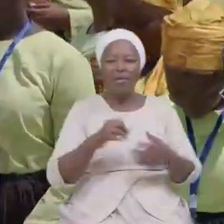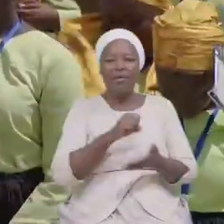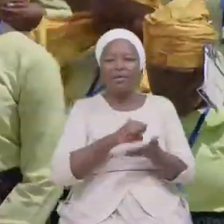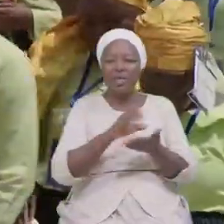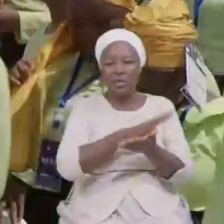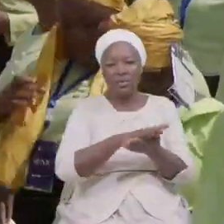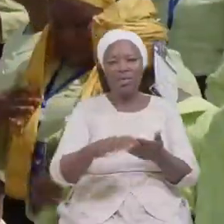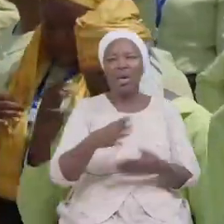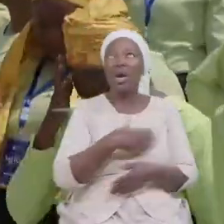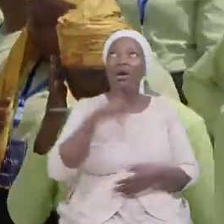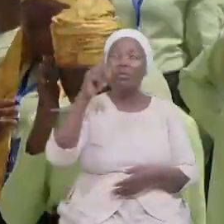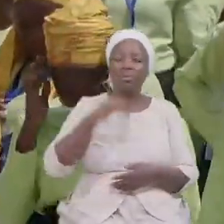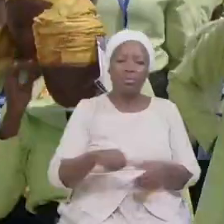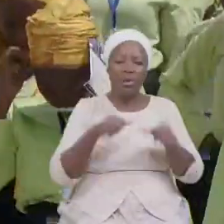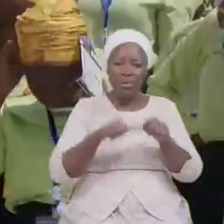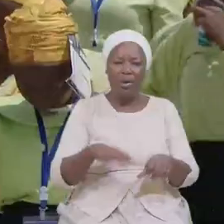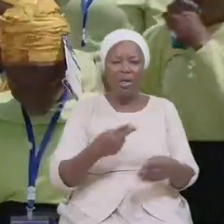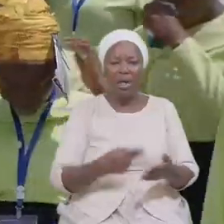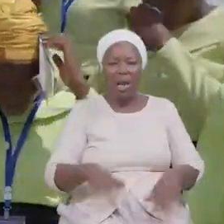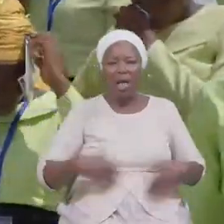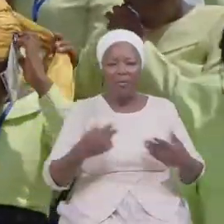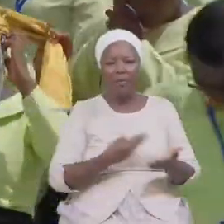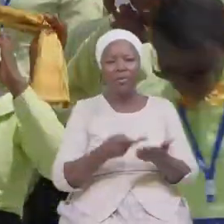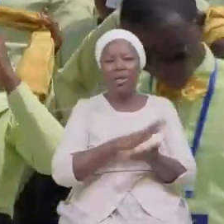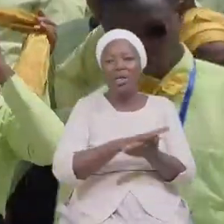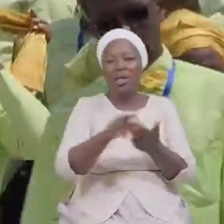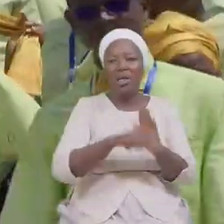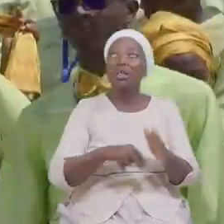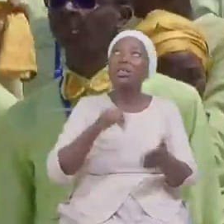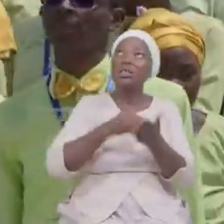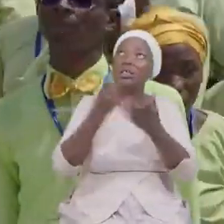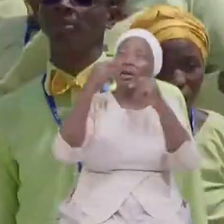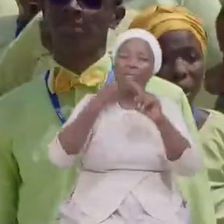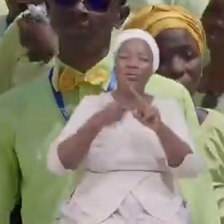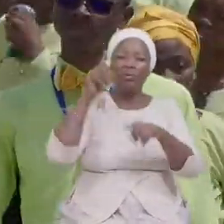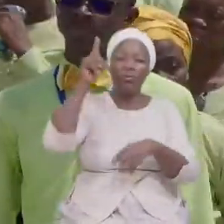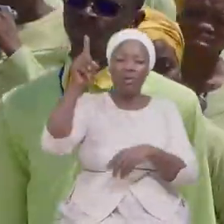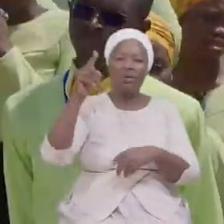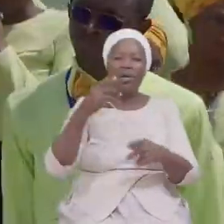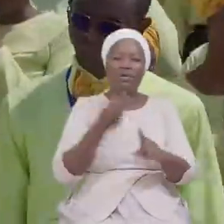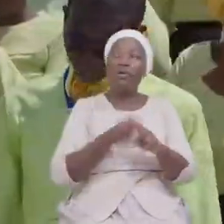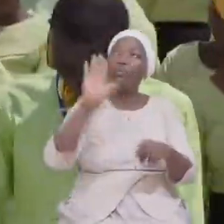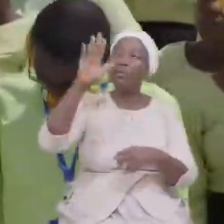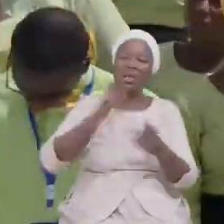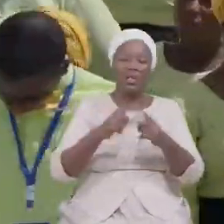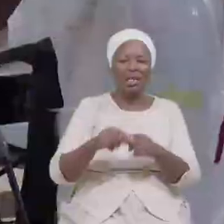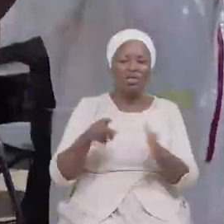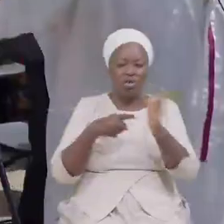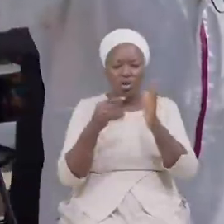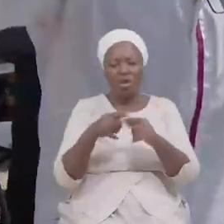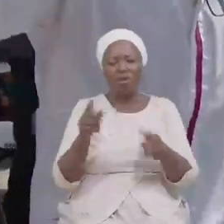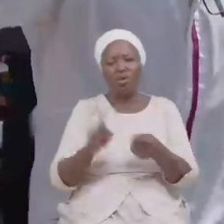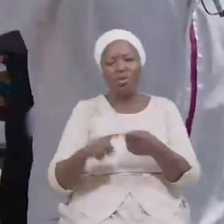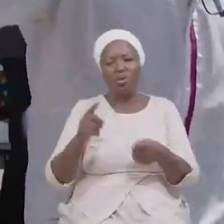the life of holiness. It comes from him. He demonstrates it to us. He declares it